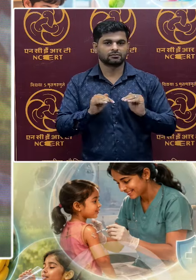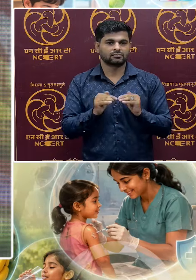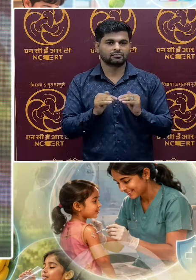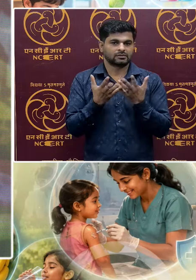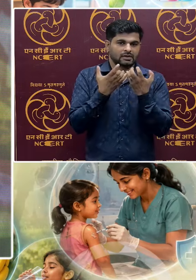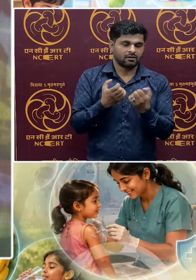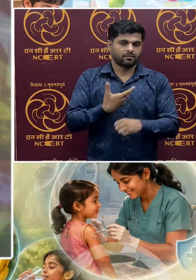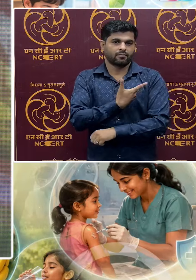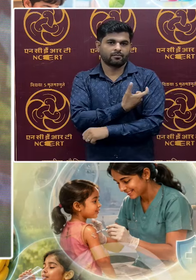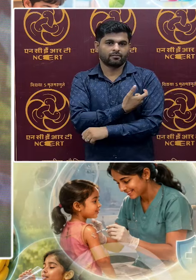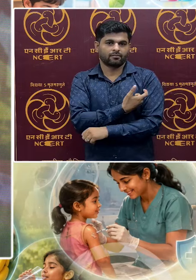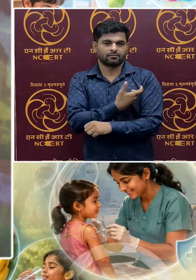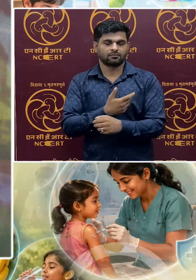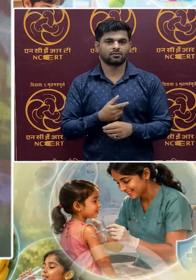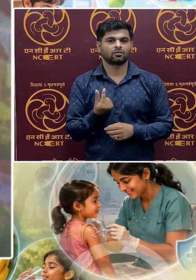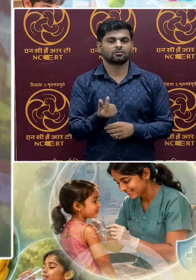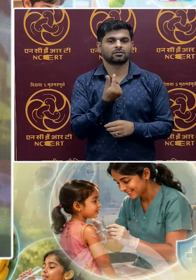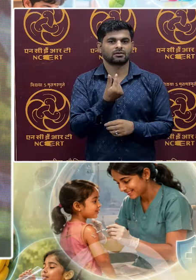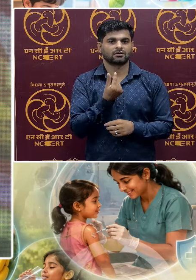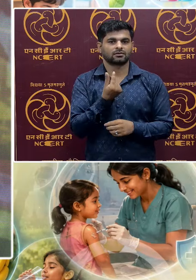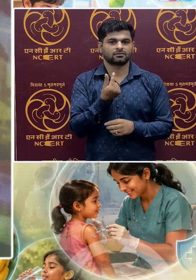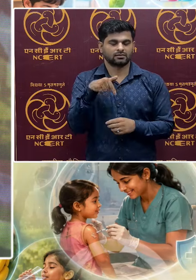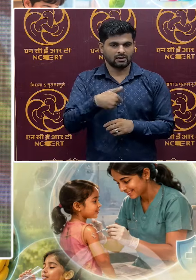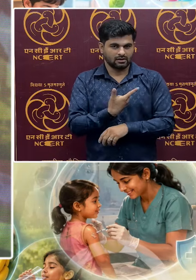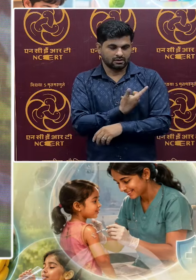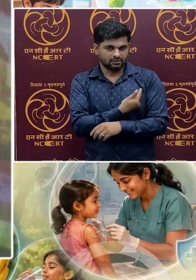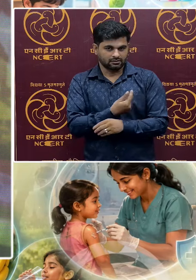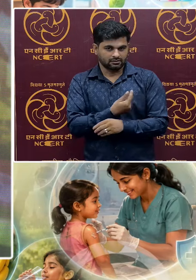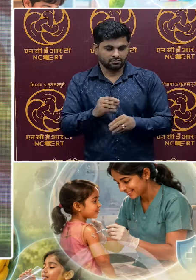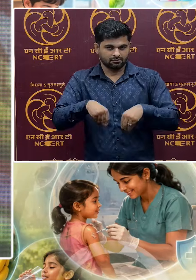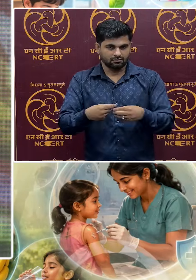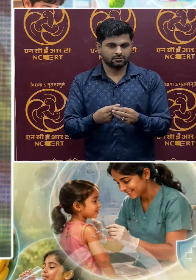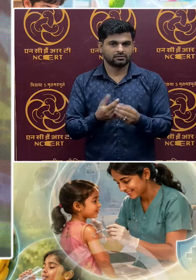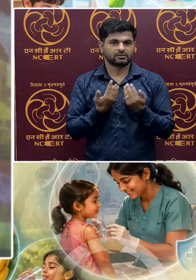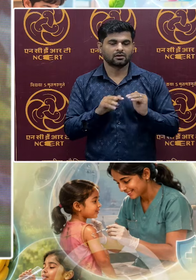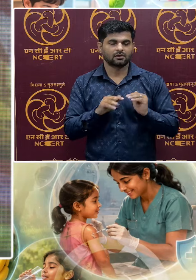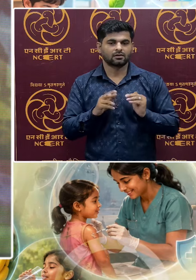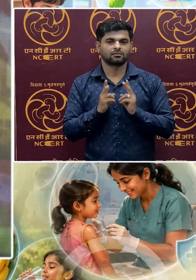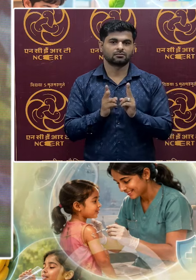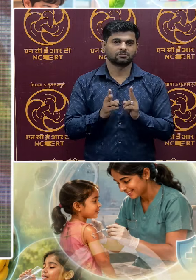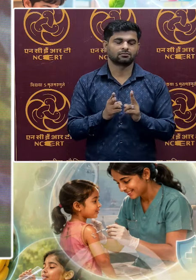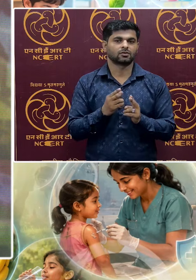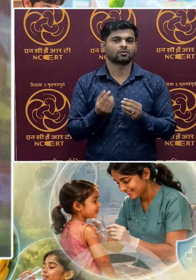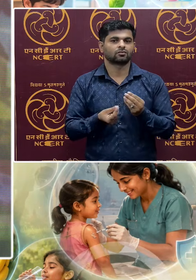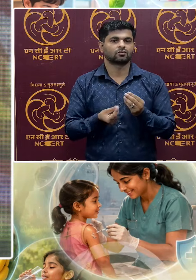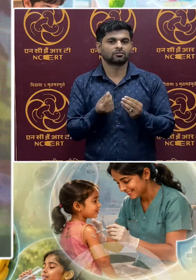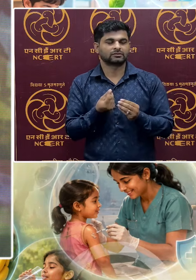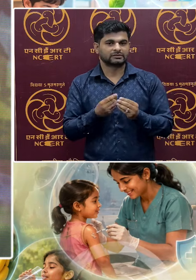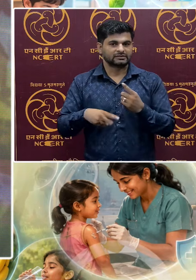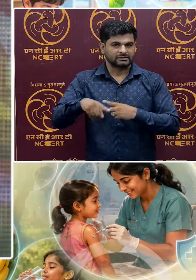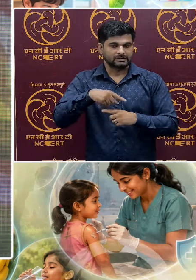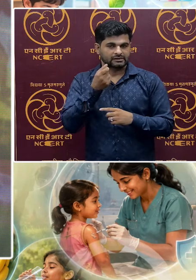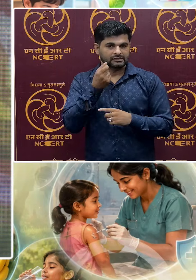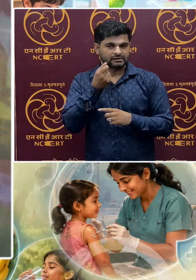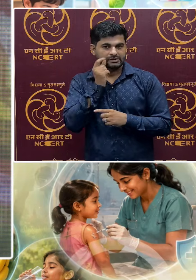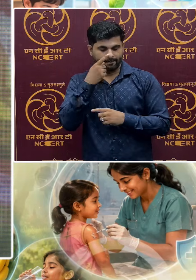vaccination. Usually when the vaccine is given, child is normal, and this is the usual anxiety of parents,